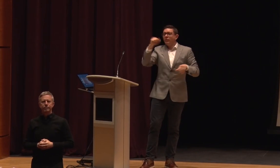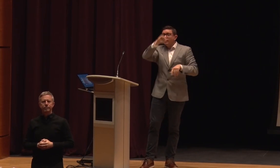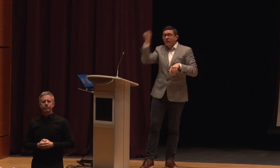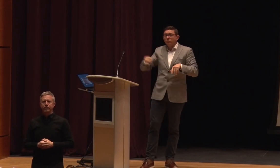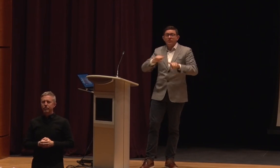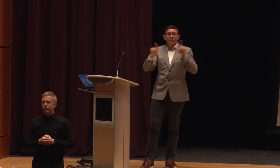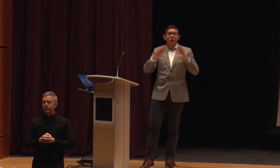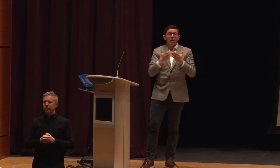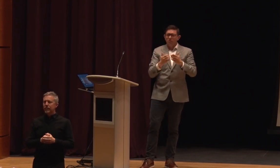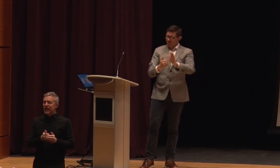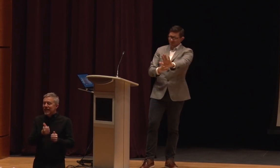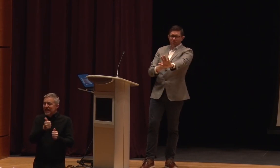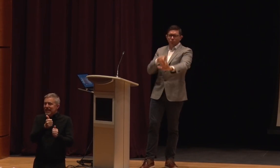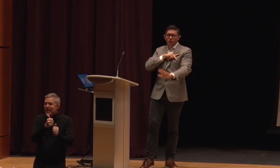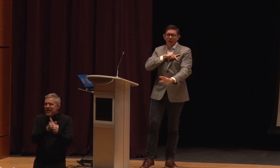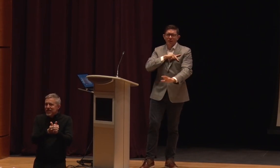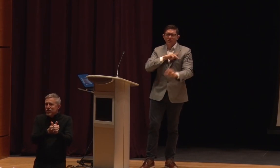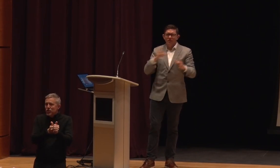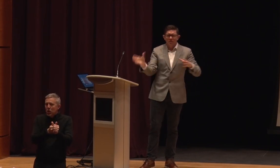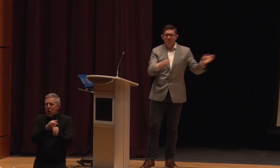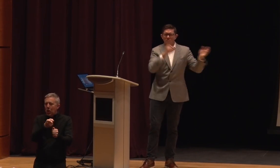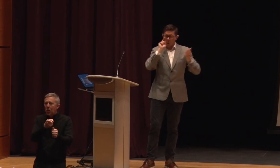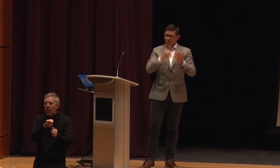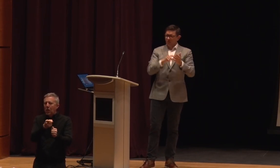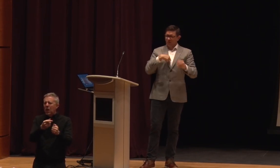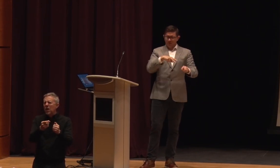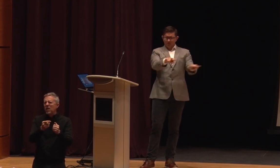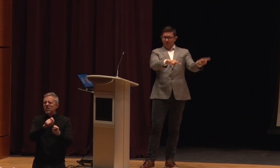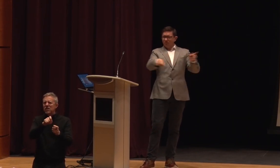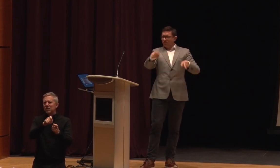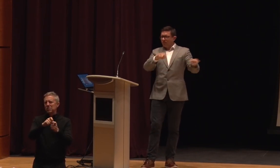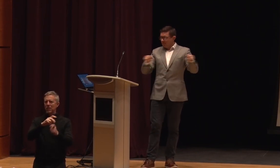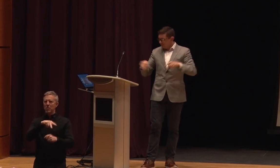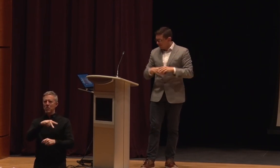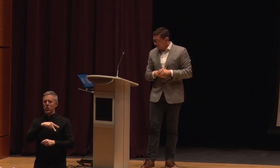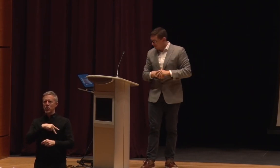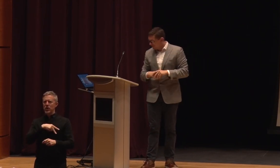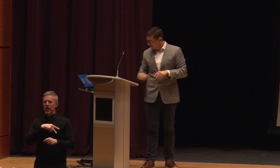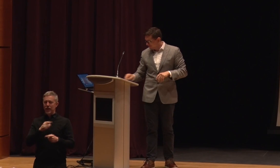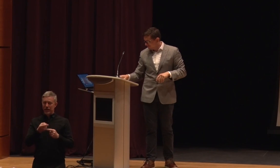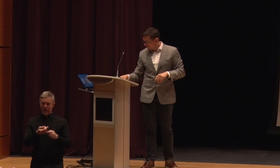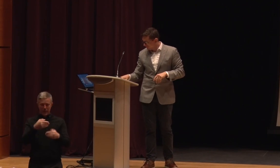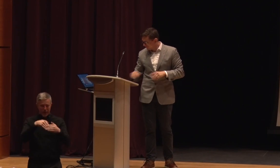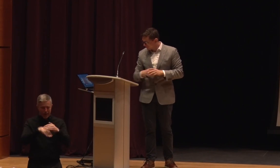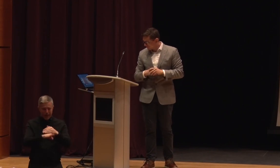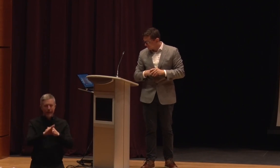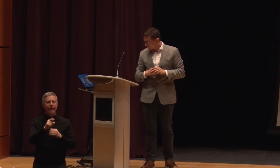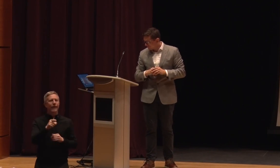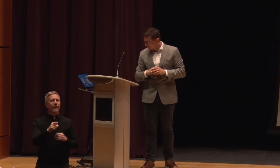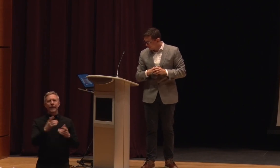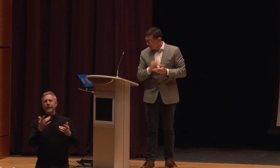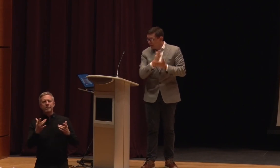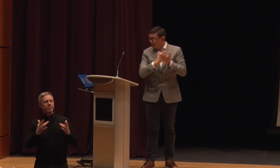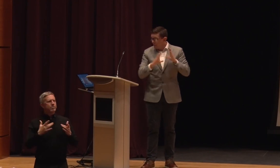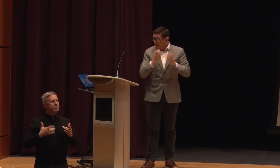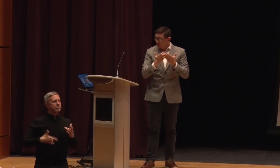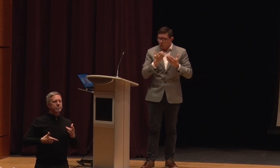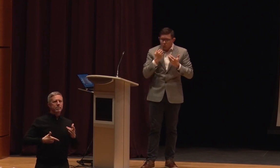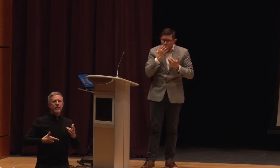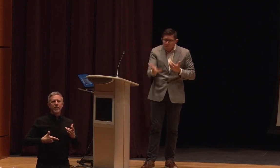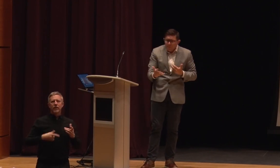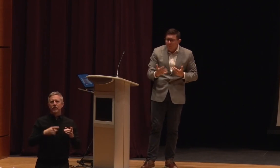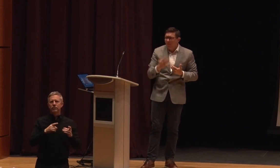they all had their own personality when they walked into the room. It was just different from each period. It was an interesting